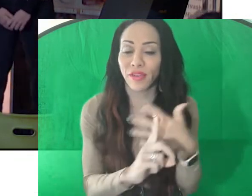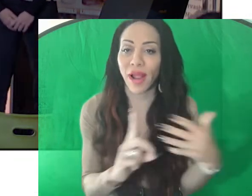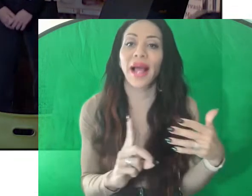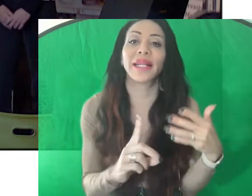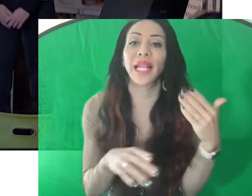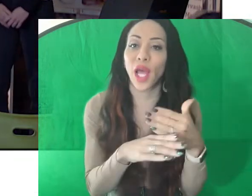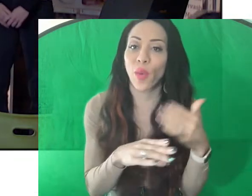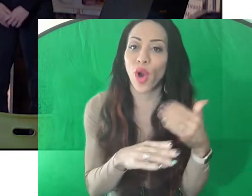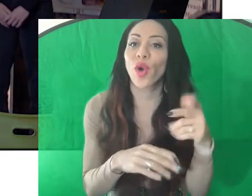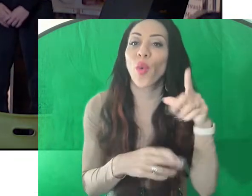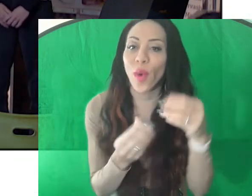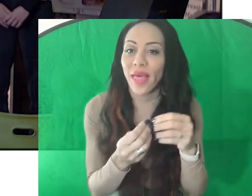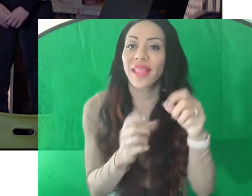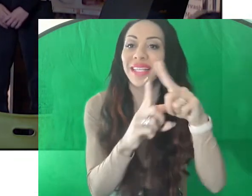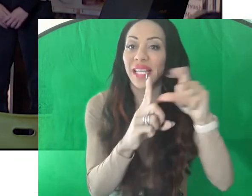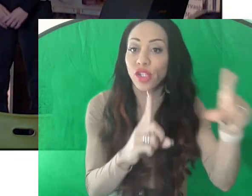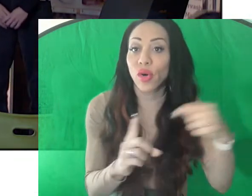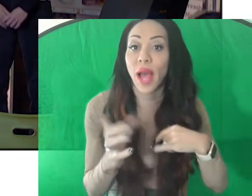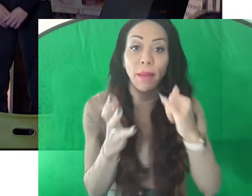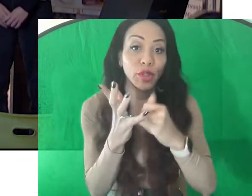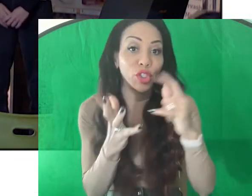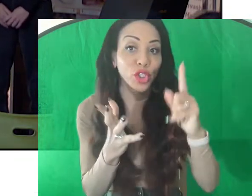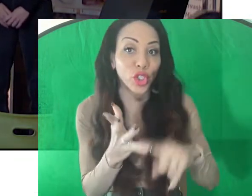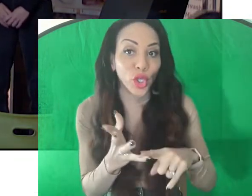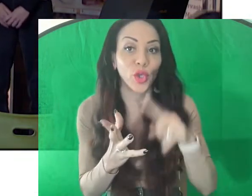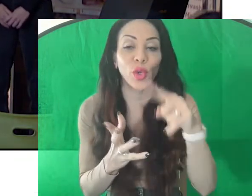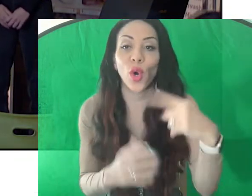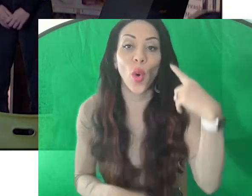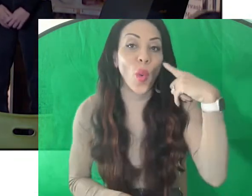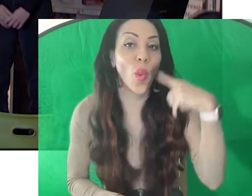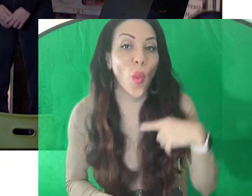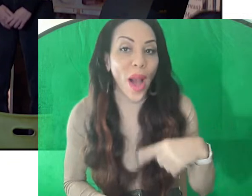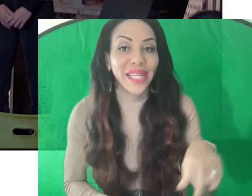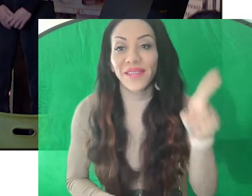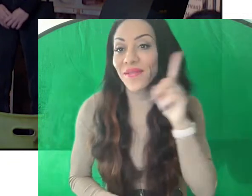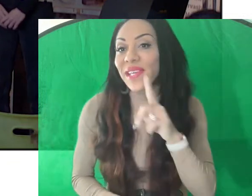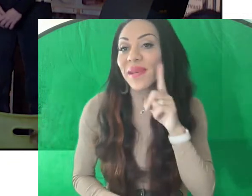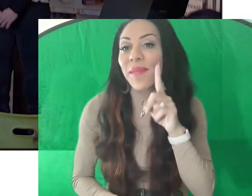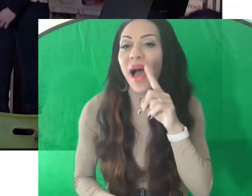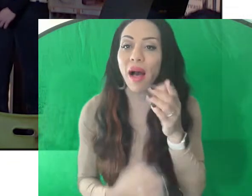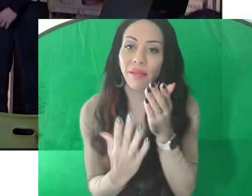Sue. I am a white female, a little bit further into my 40s.